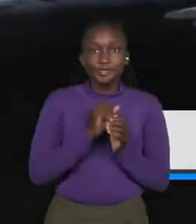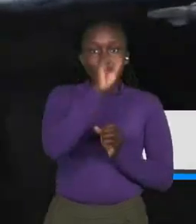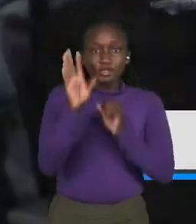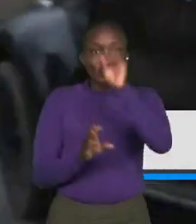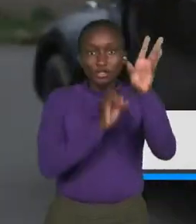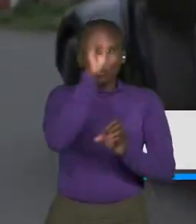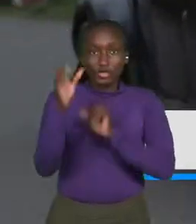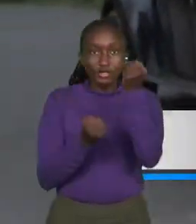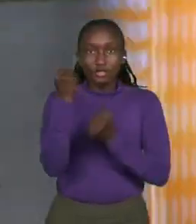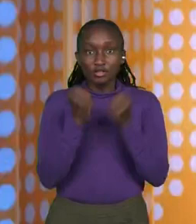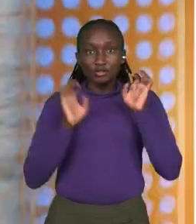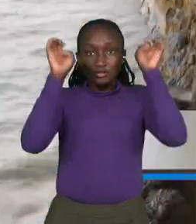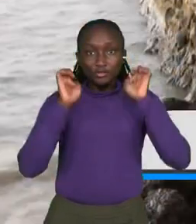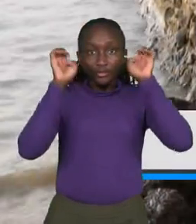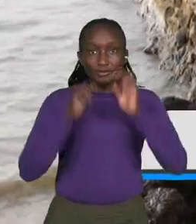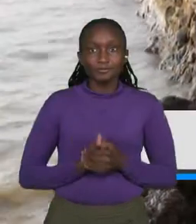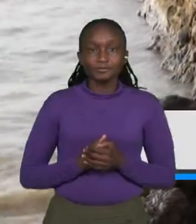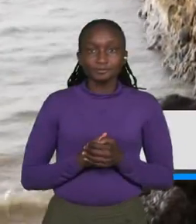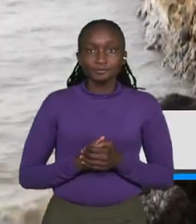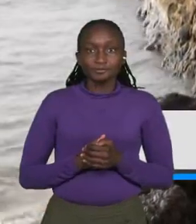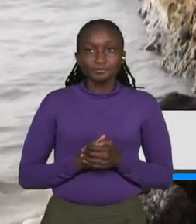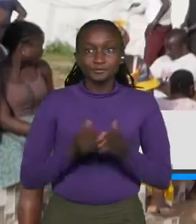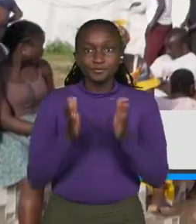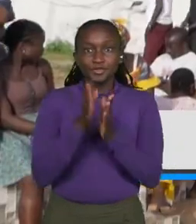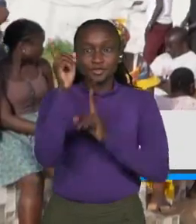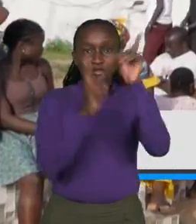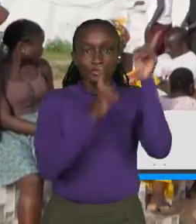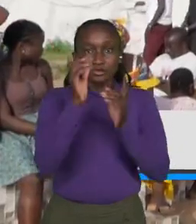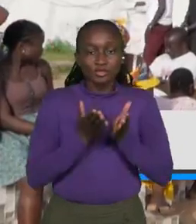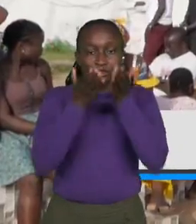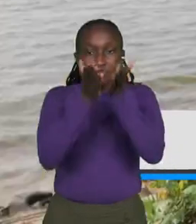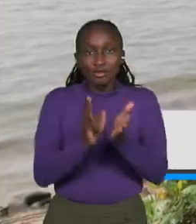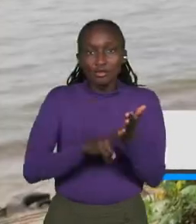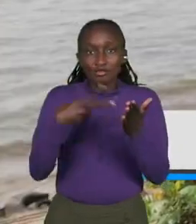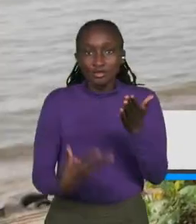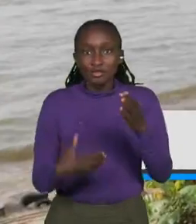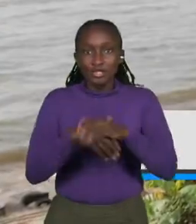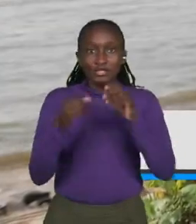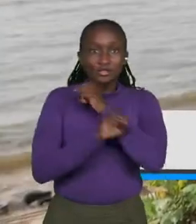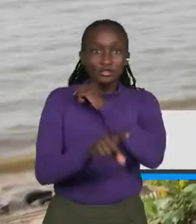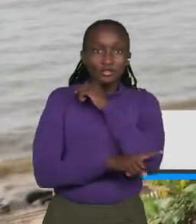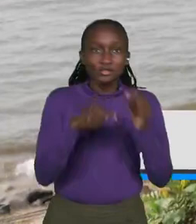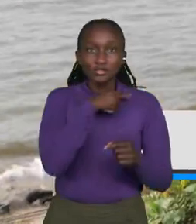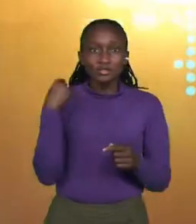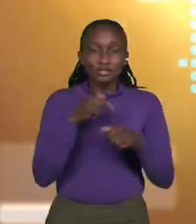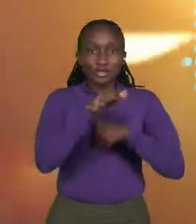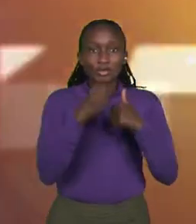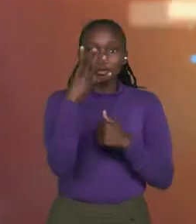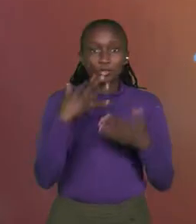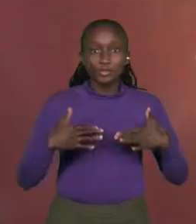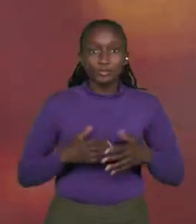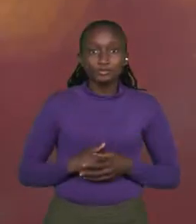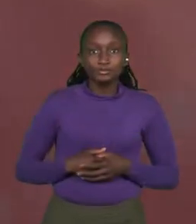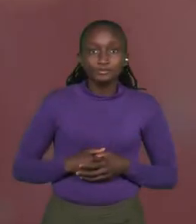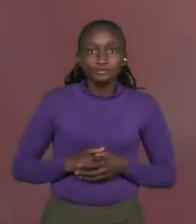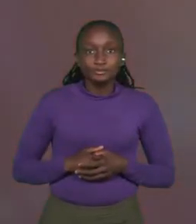of Ethiopia. And tourist boat capsizes in Senegal, killing at least four.